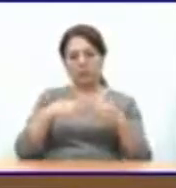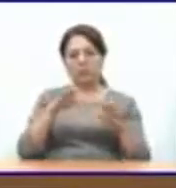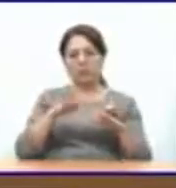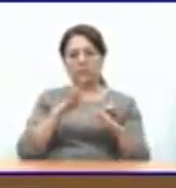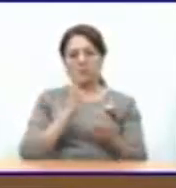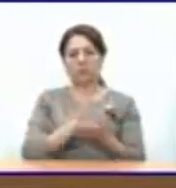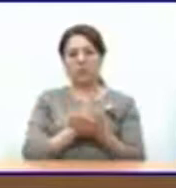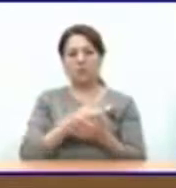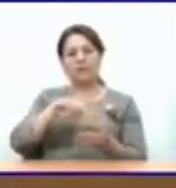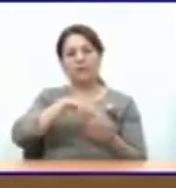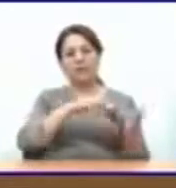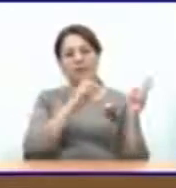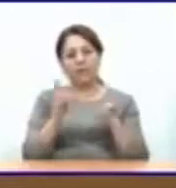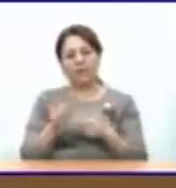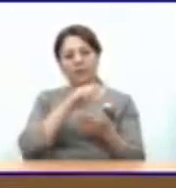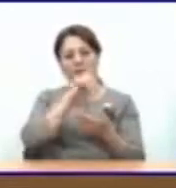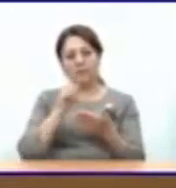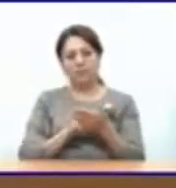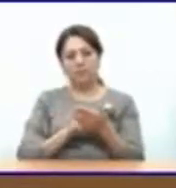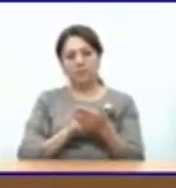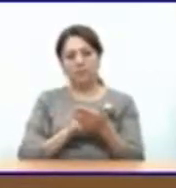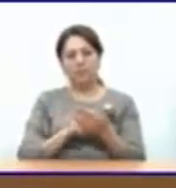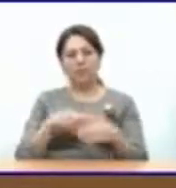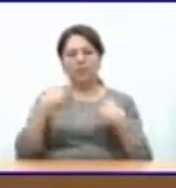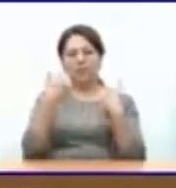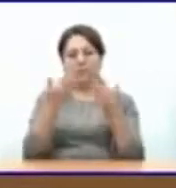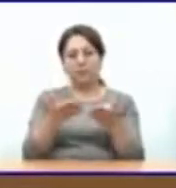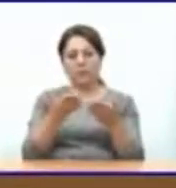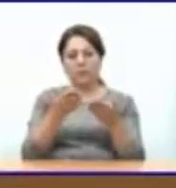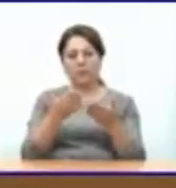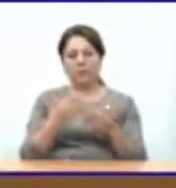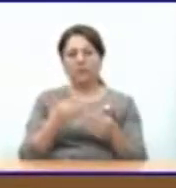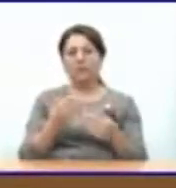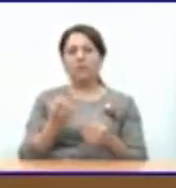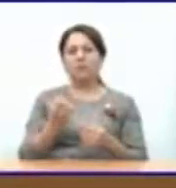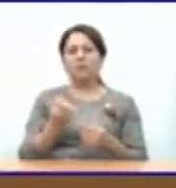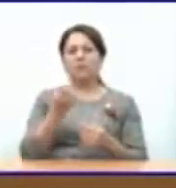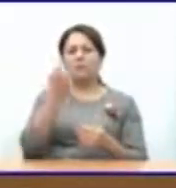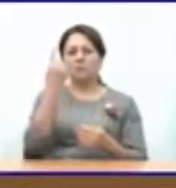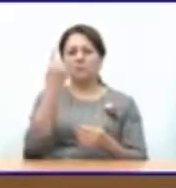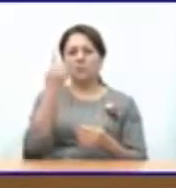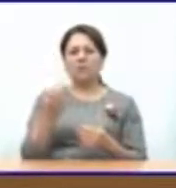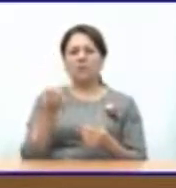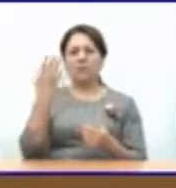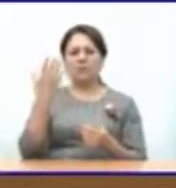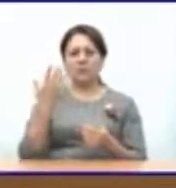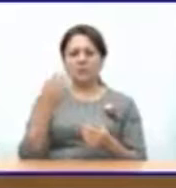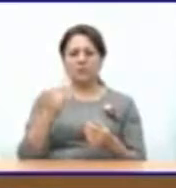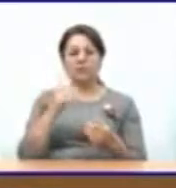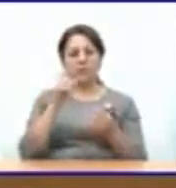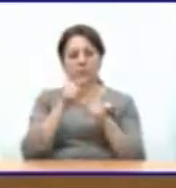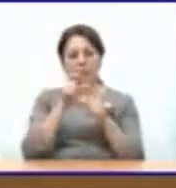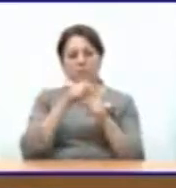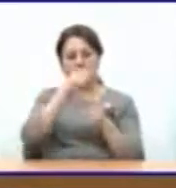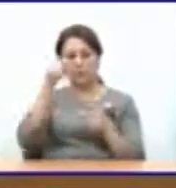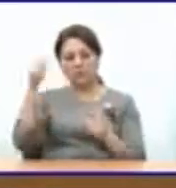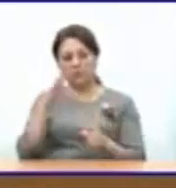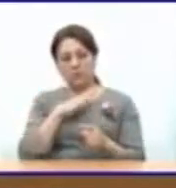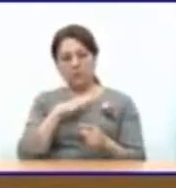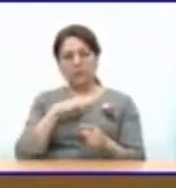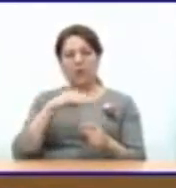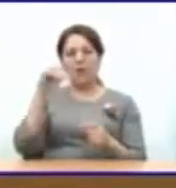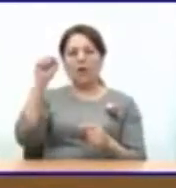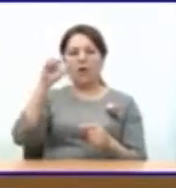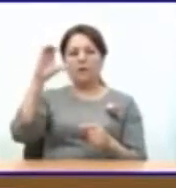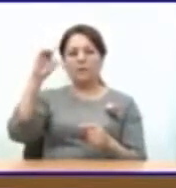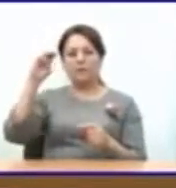Keyingi savolimizga o'tamiz. Quyidagi jumlada bir nechta so'zlarning tagiga chizilgan. Astronomlarning taxminlariga